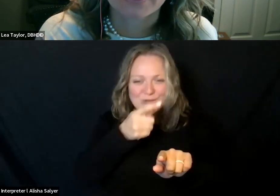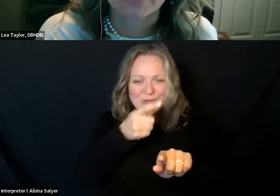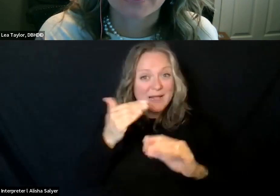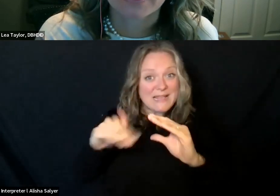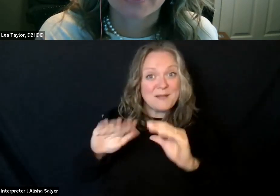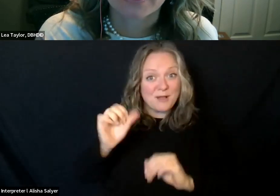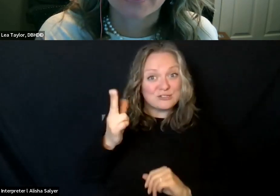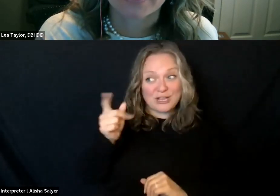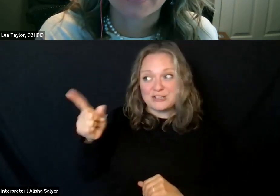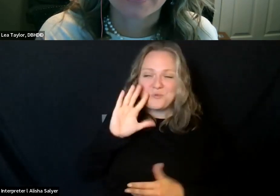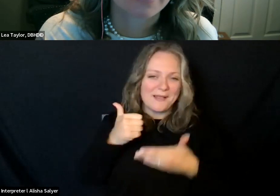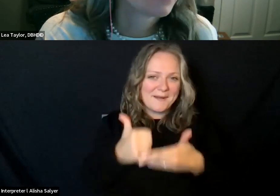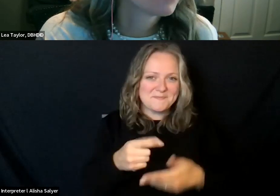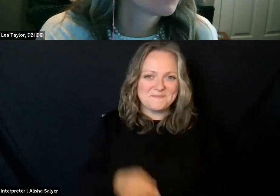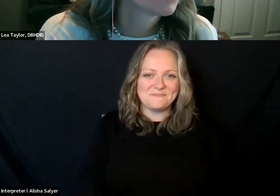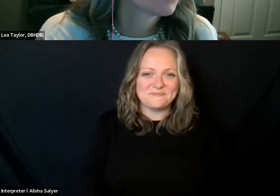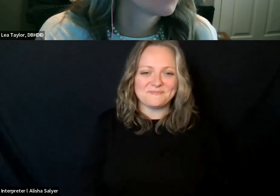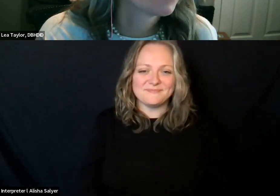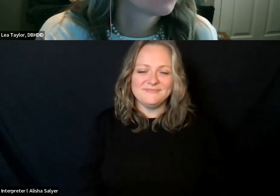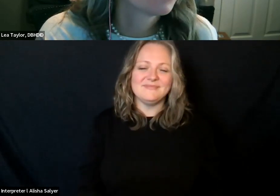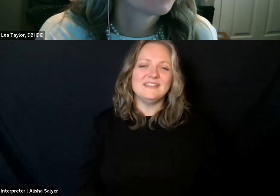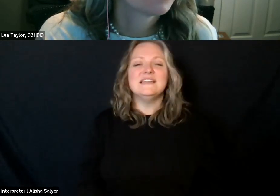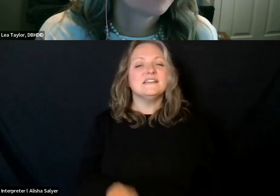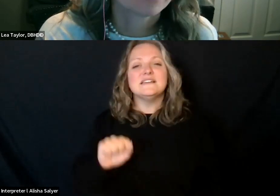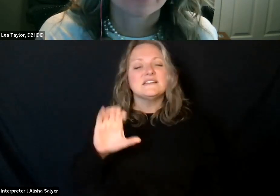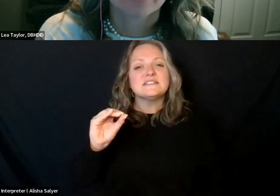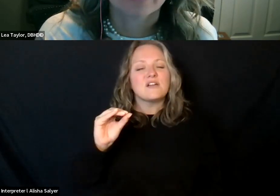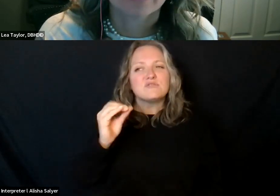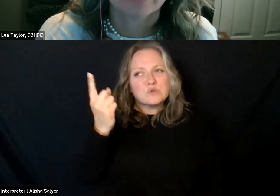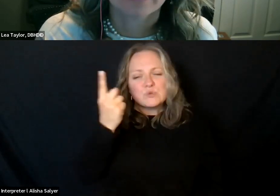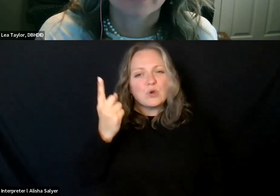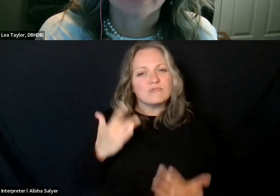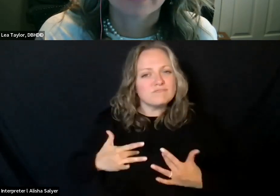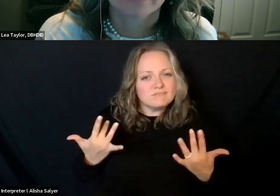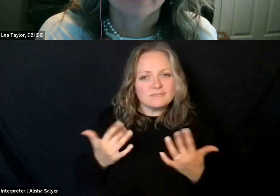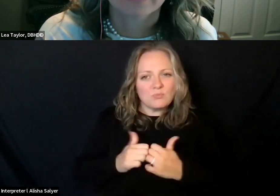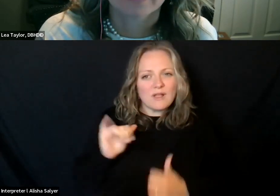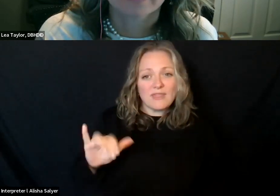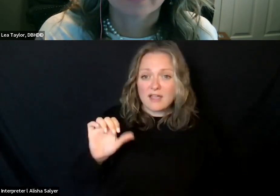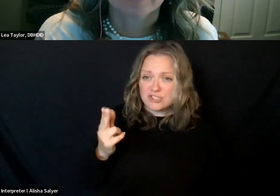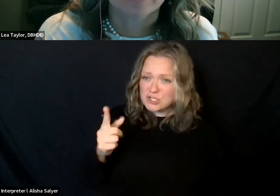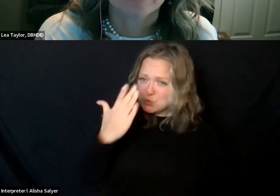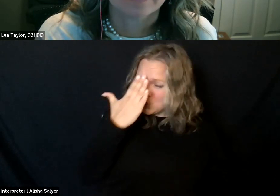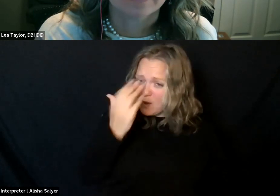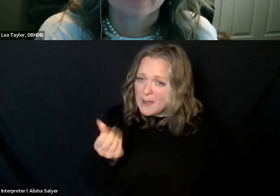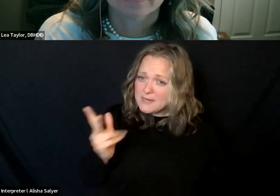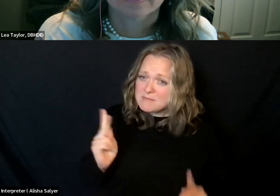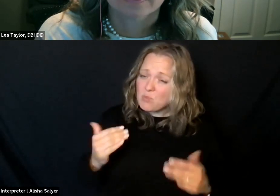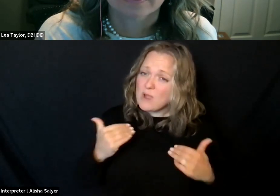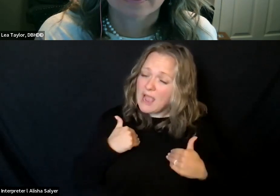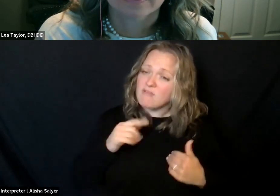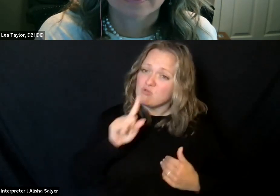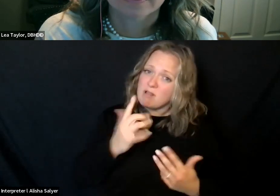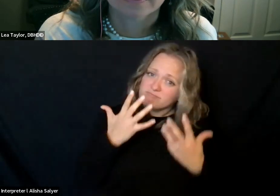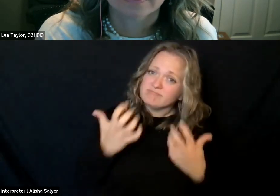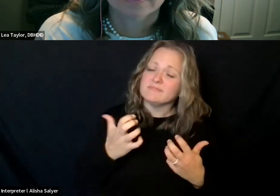you. So I was just wondering where we're at with that, Shannon. Do we know how many people we have kind of really